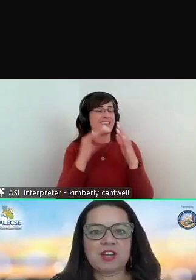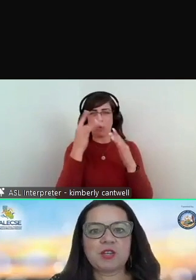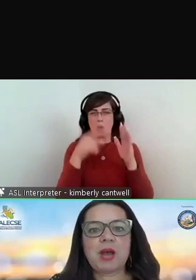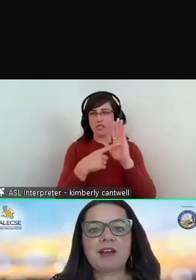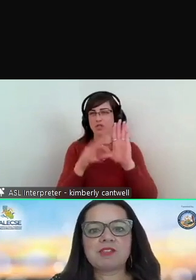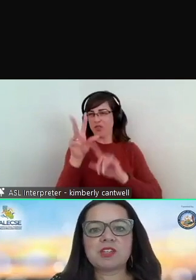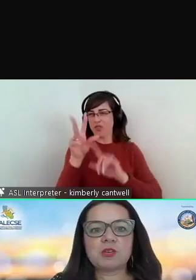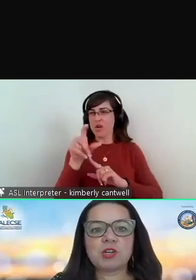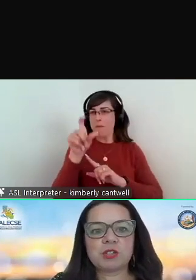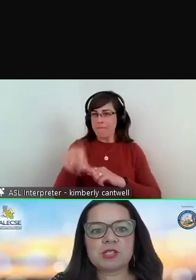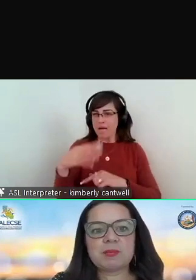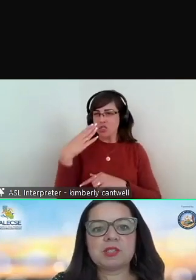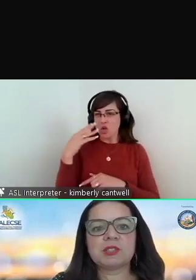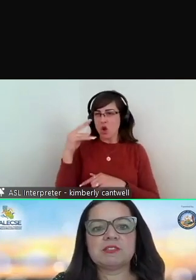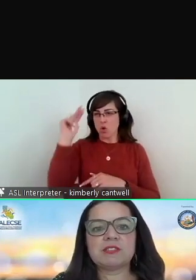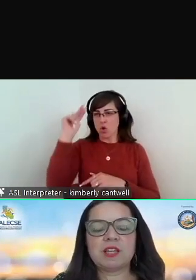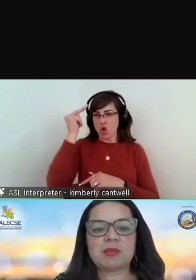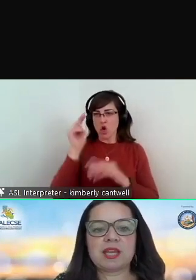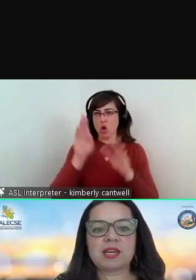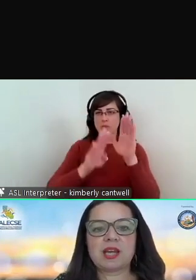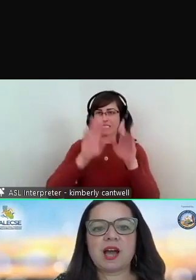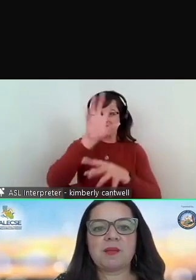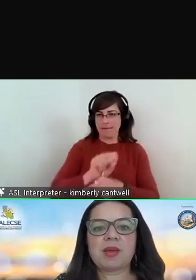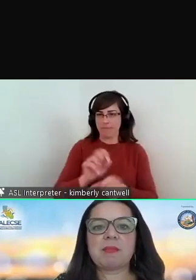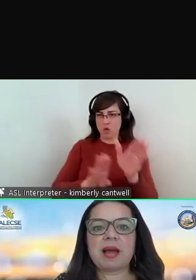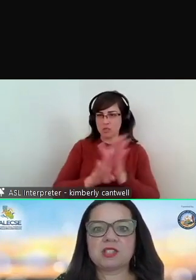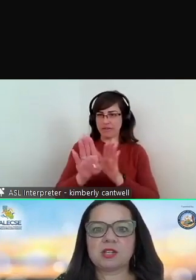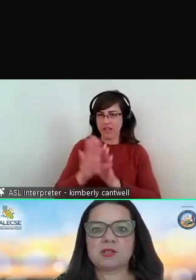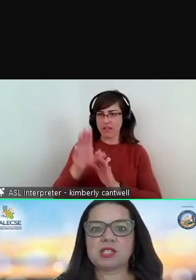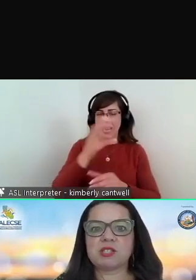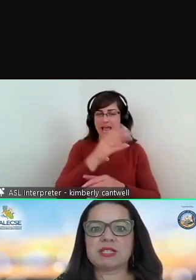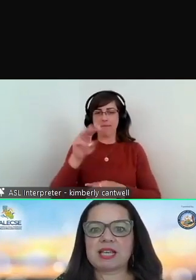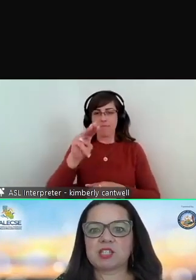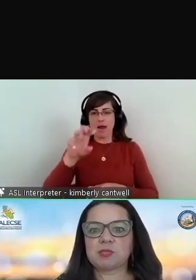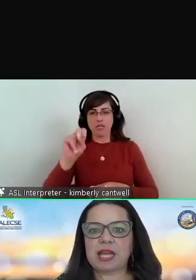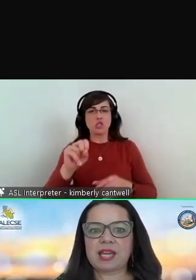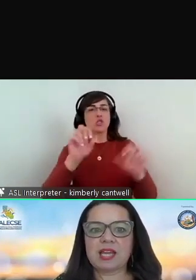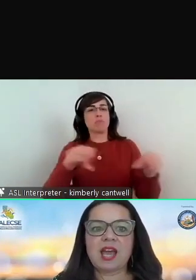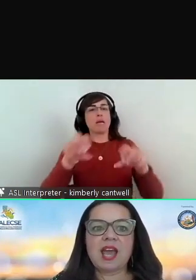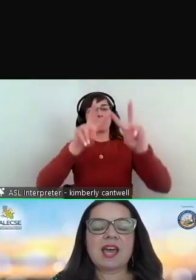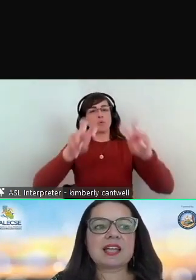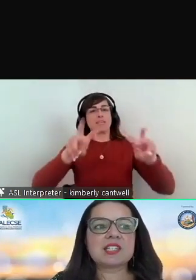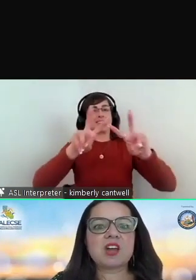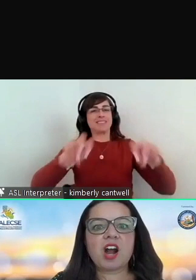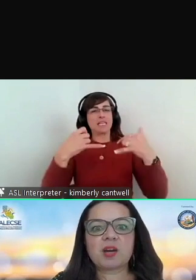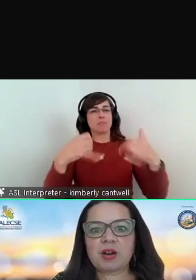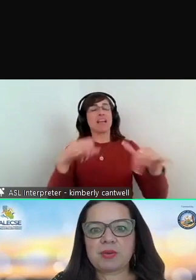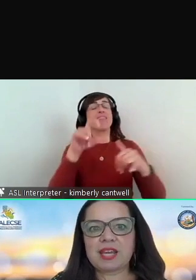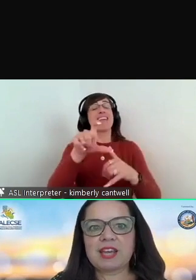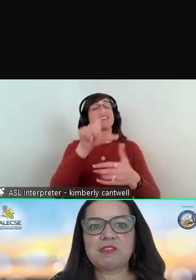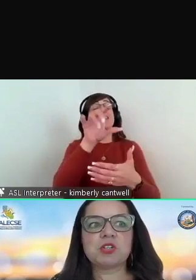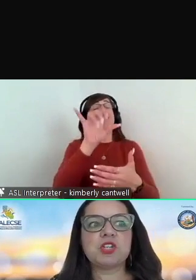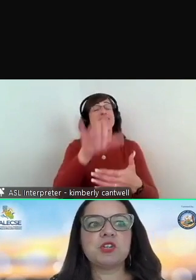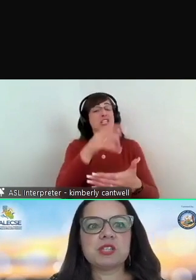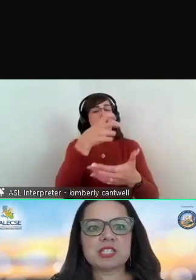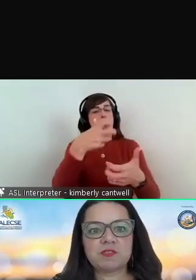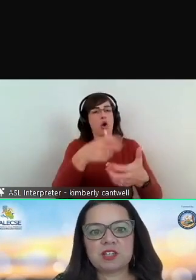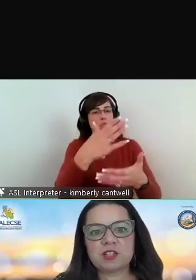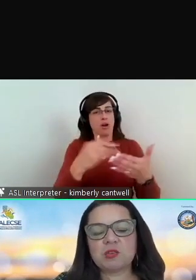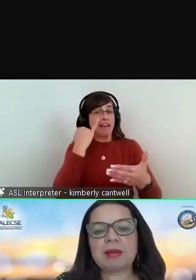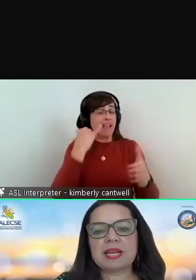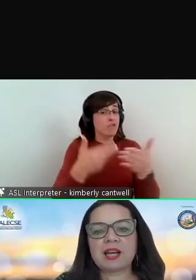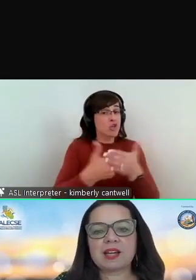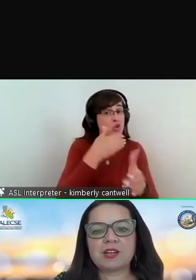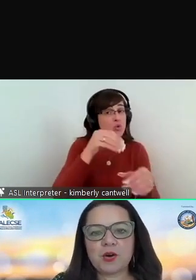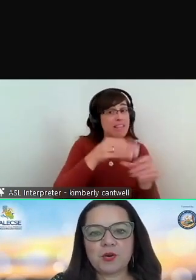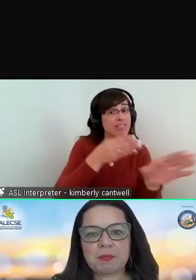that video. You have to know neurotypical development and milestones to assess play. And that's the hard part, right? If you're new to this field,